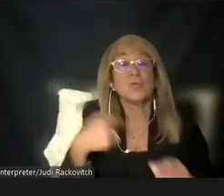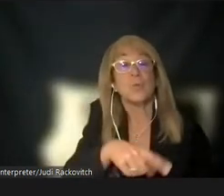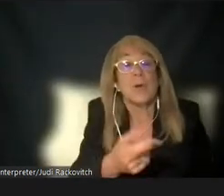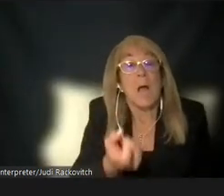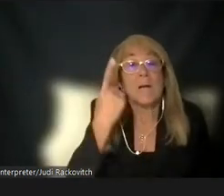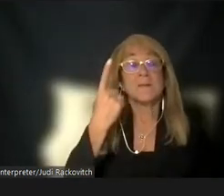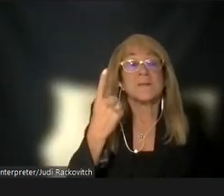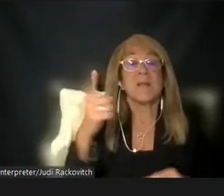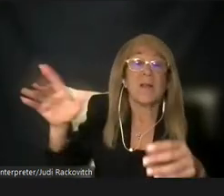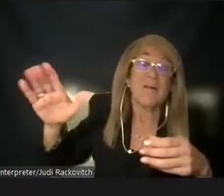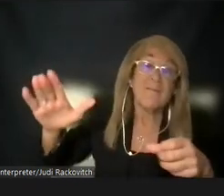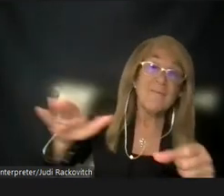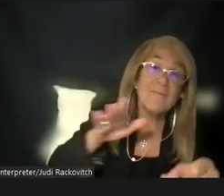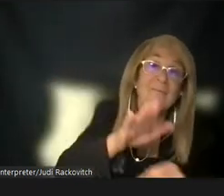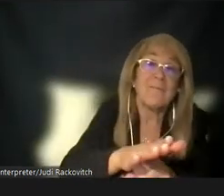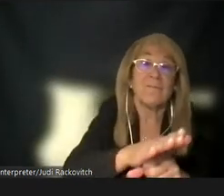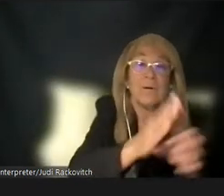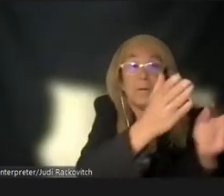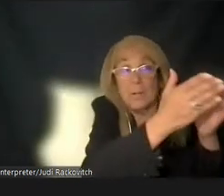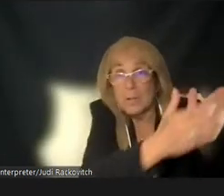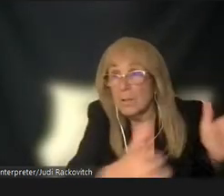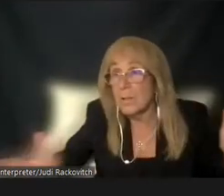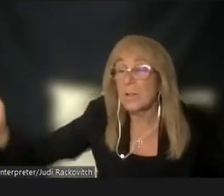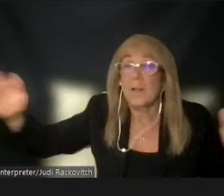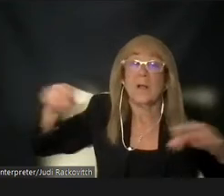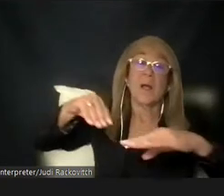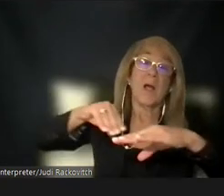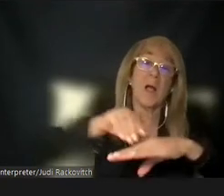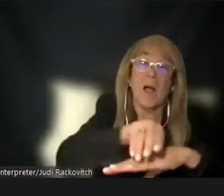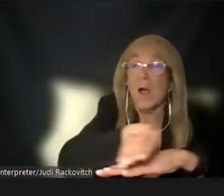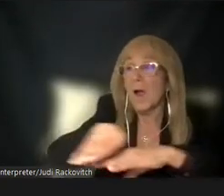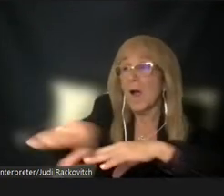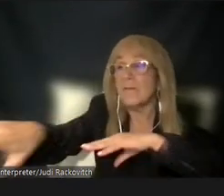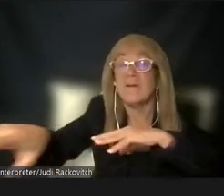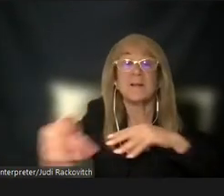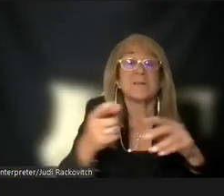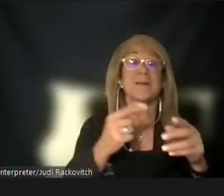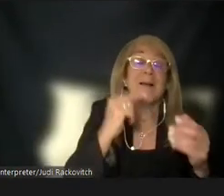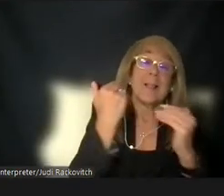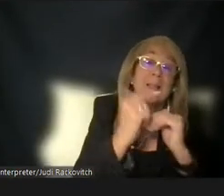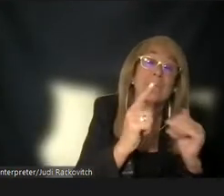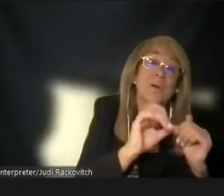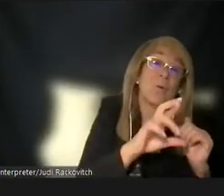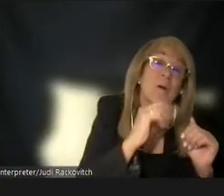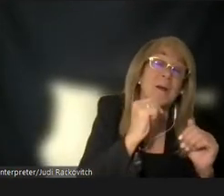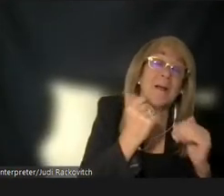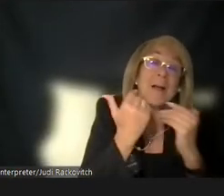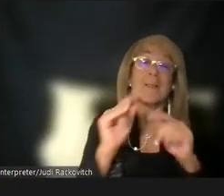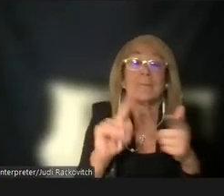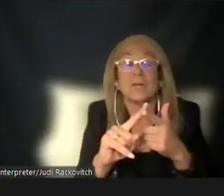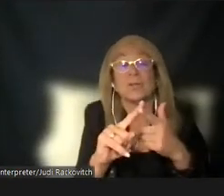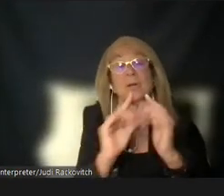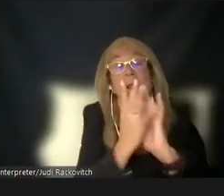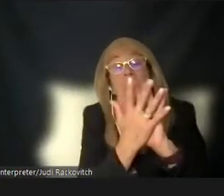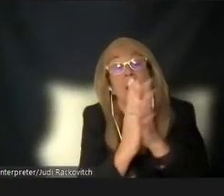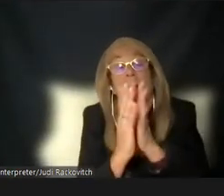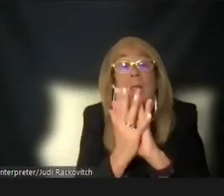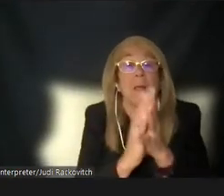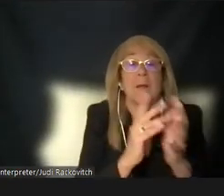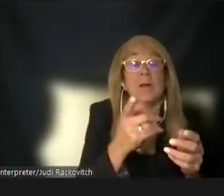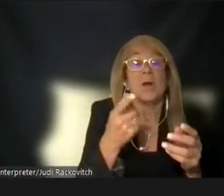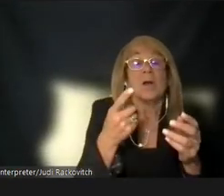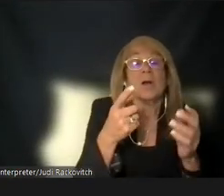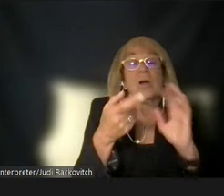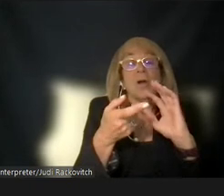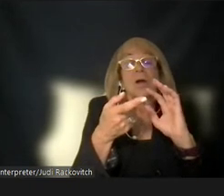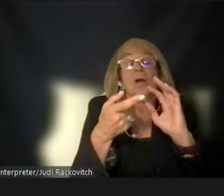full range of potential environmental effects, including but not limited to congestion reduction that different toll rates may cause. Toll rates will differ